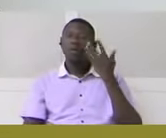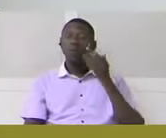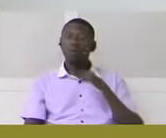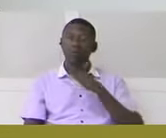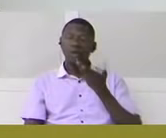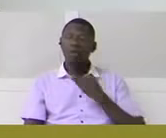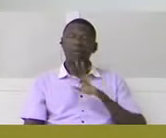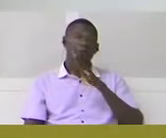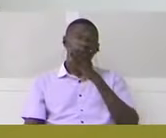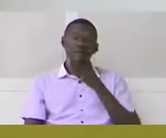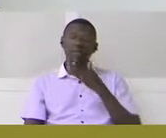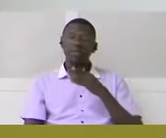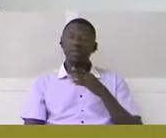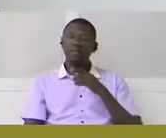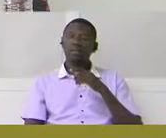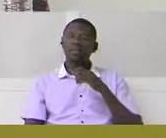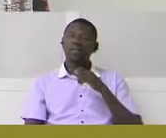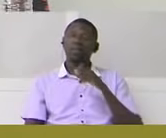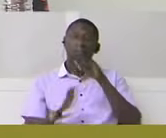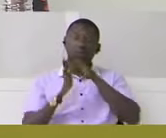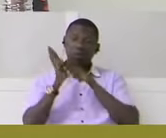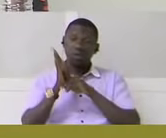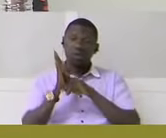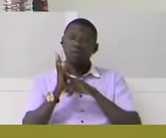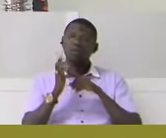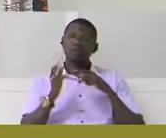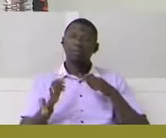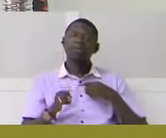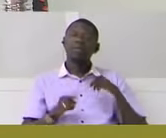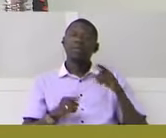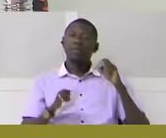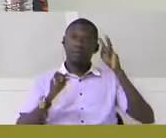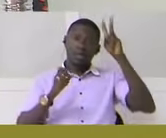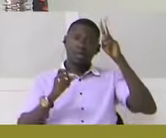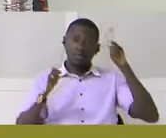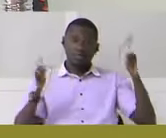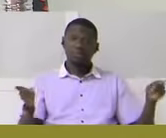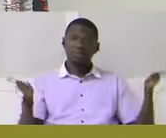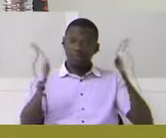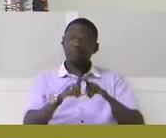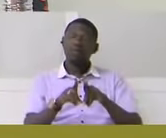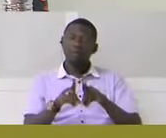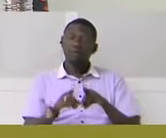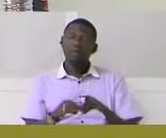any event, he participates unless he is not aware.